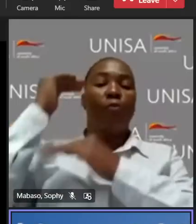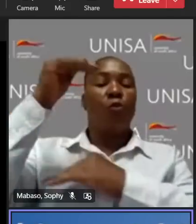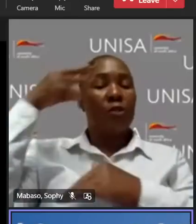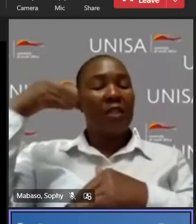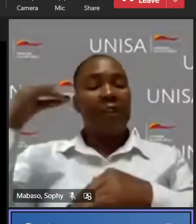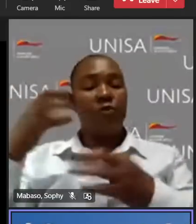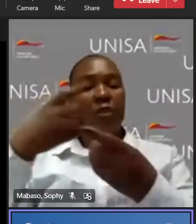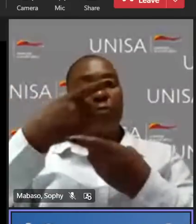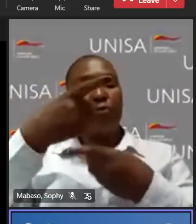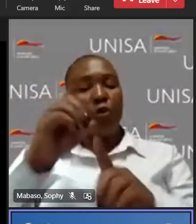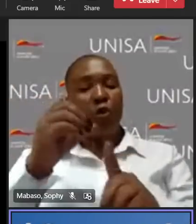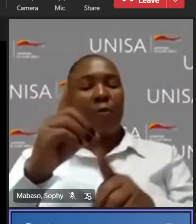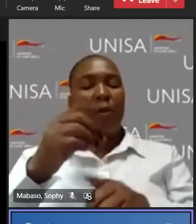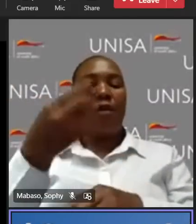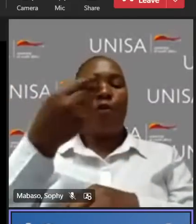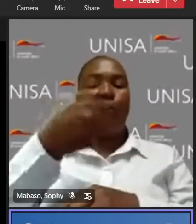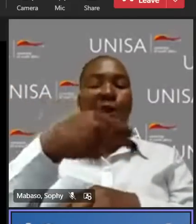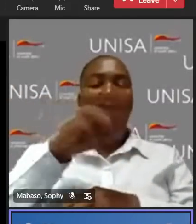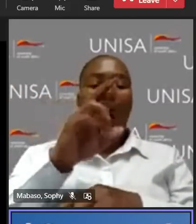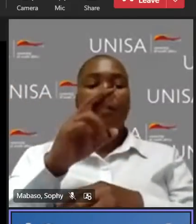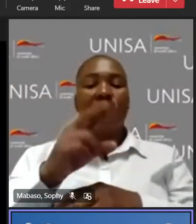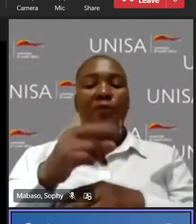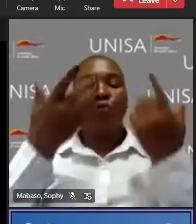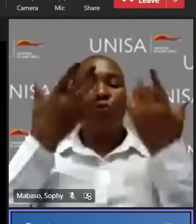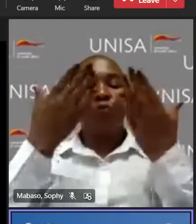diploma or honors students.